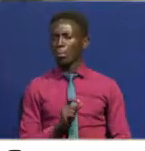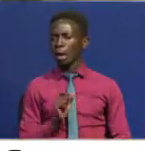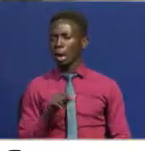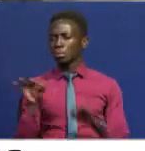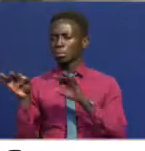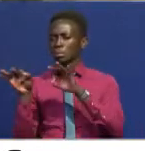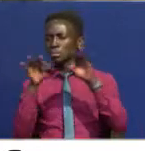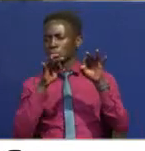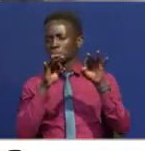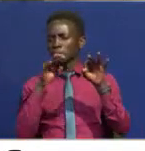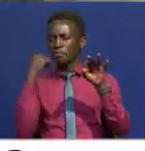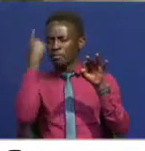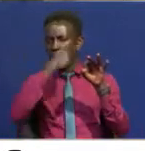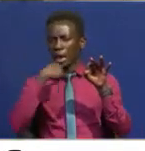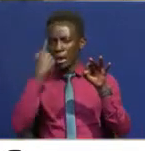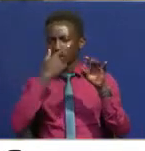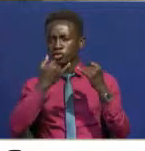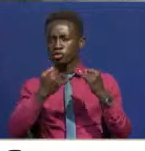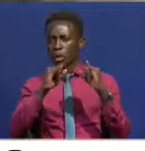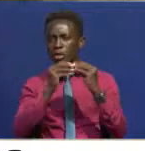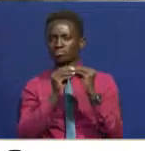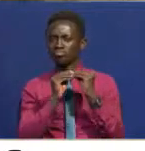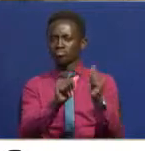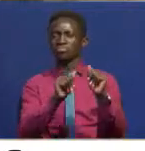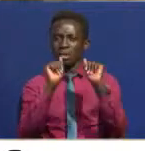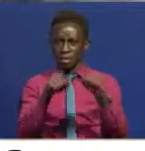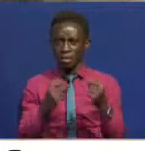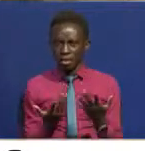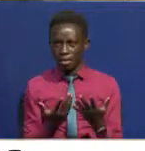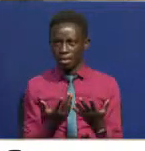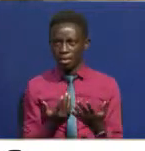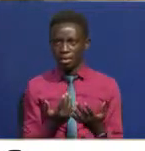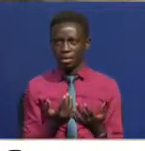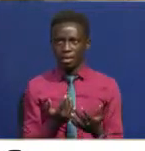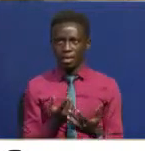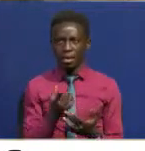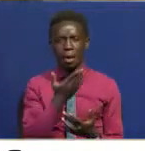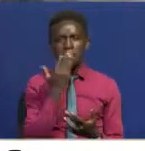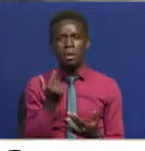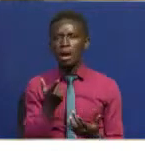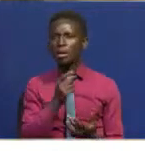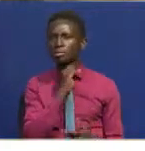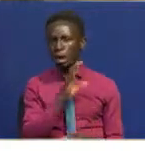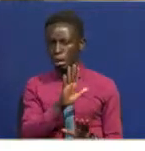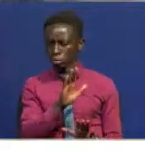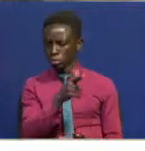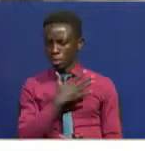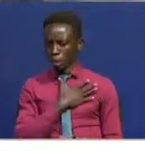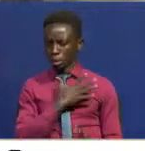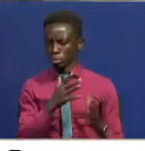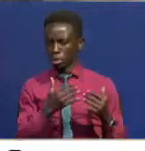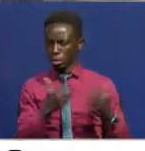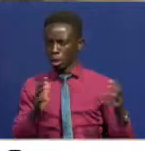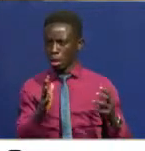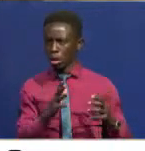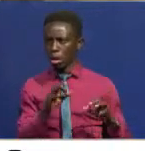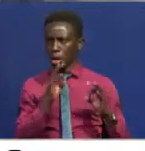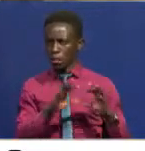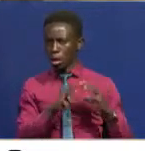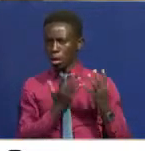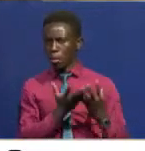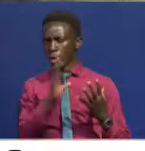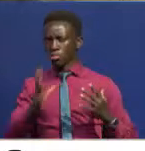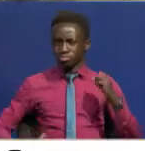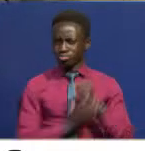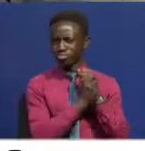No, as I look at Kenya 775 to digress, and you hear them in the huddle. Hapa tafadhali msiachane. Mtu akipata bola kisha unaenda na yeye.